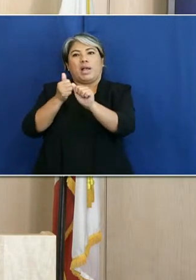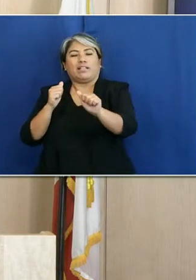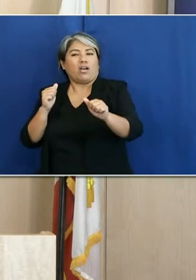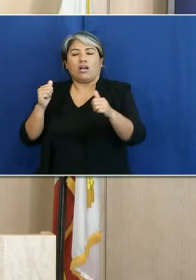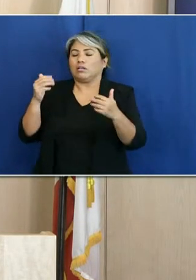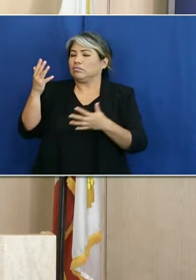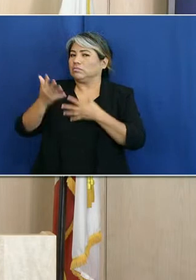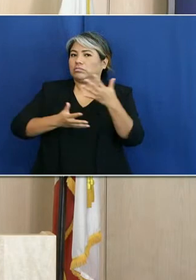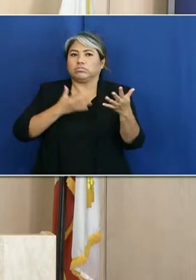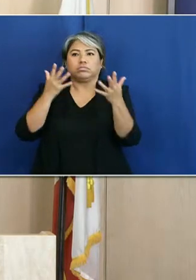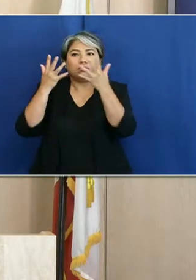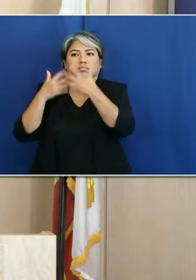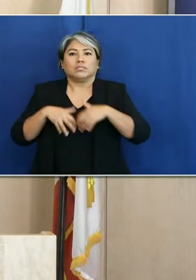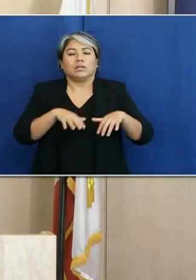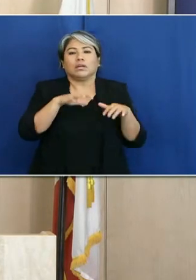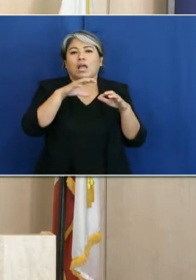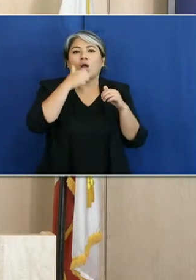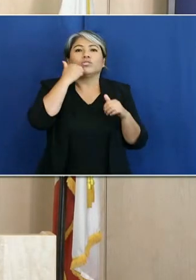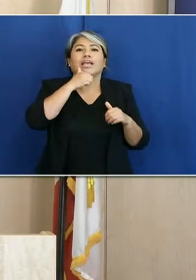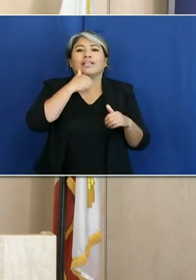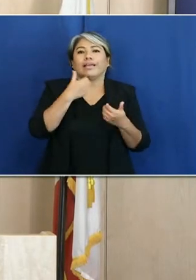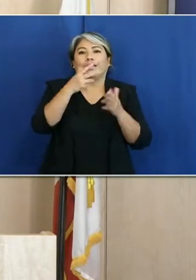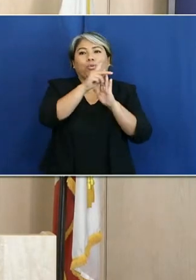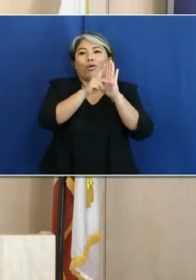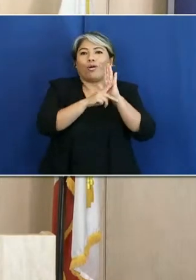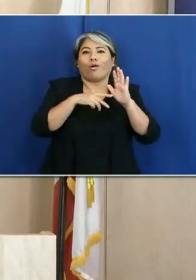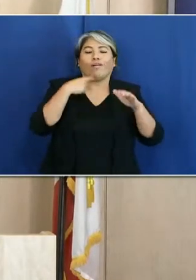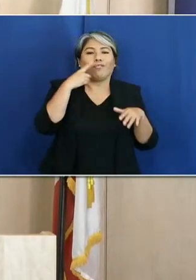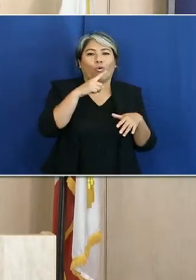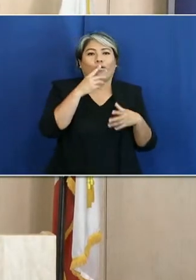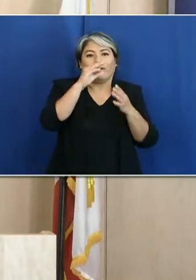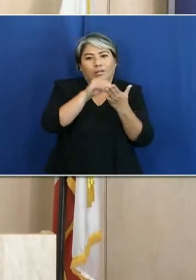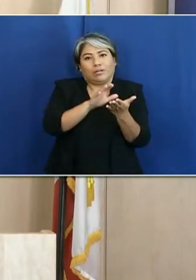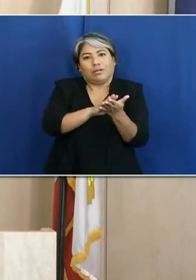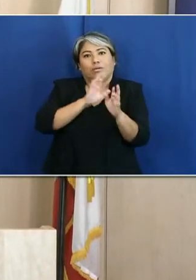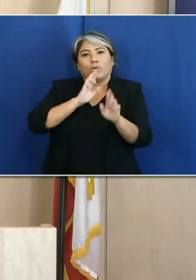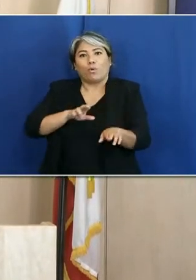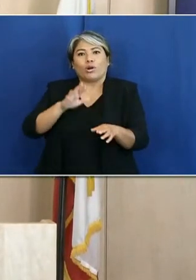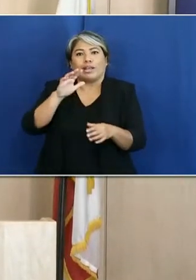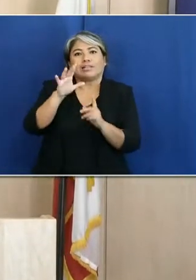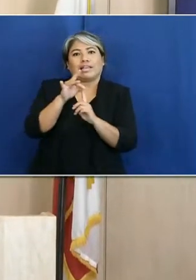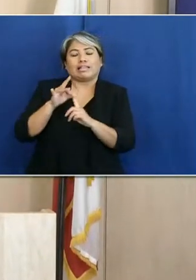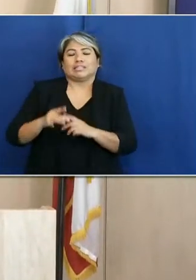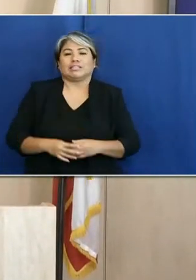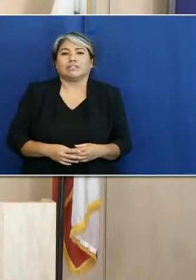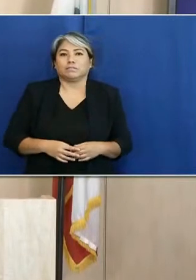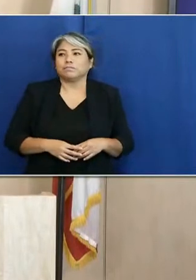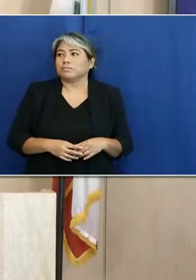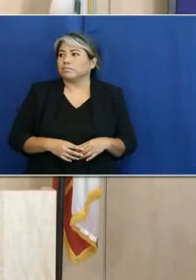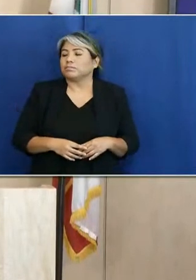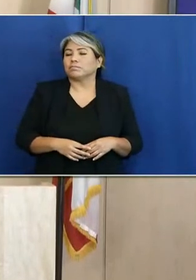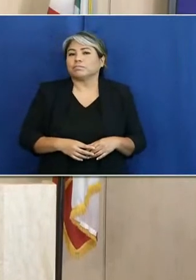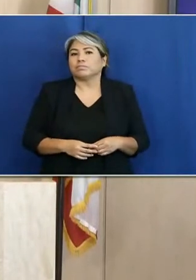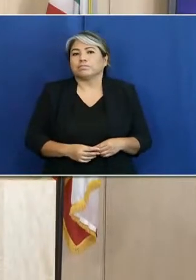daily protocol is to reporting those cases. Okay, Dr. Wooten's coming up. Thank